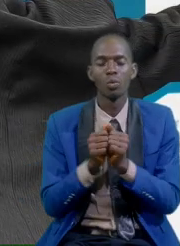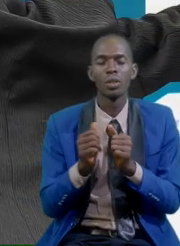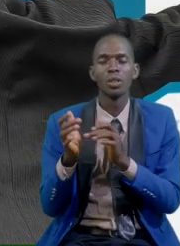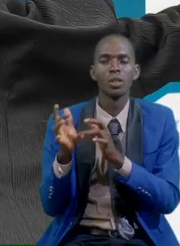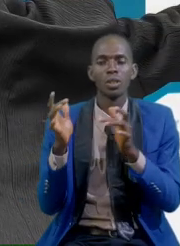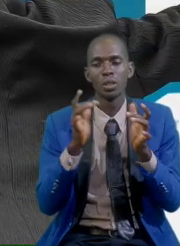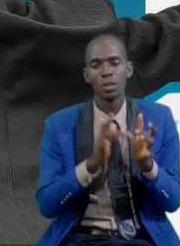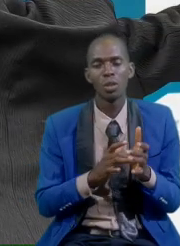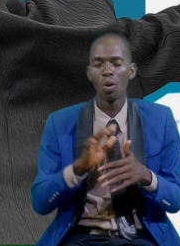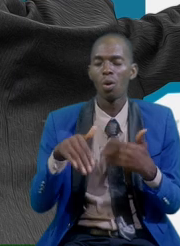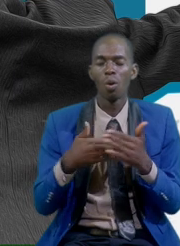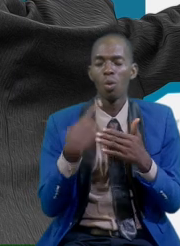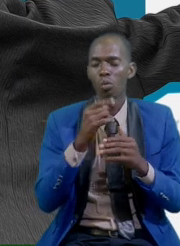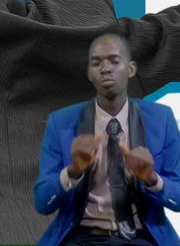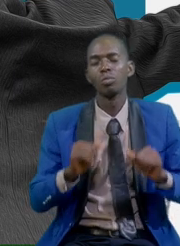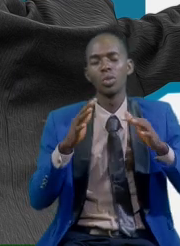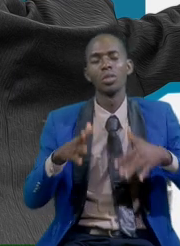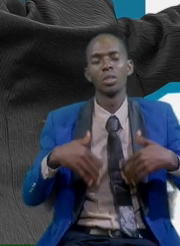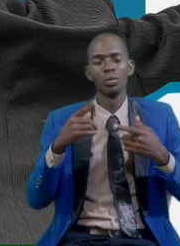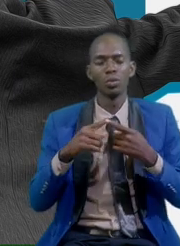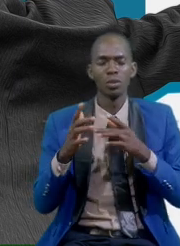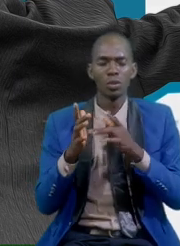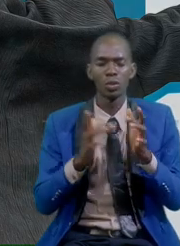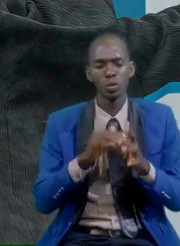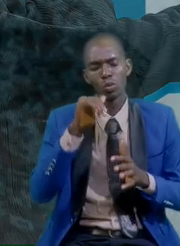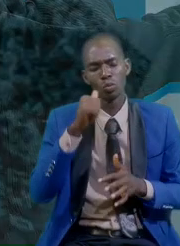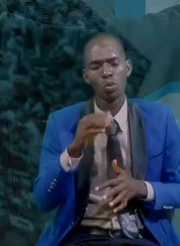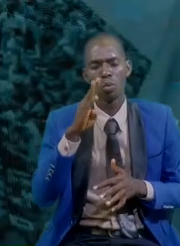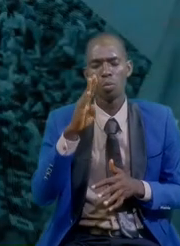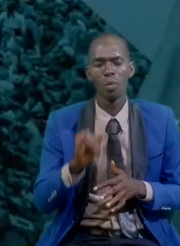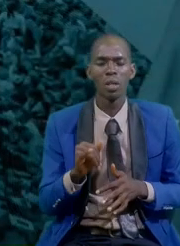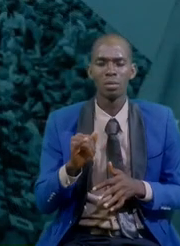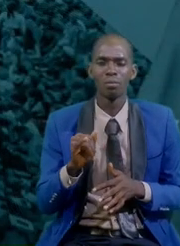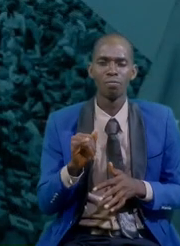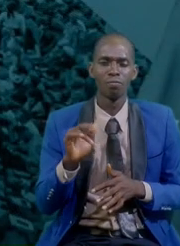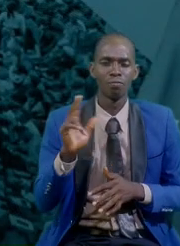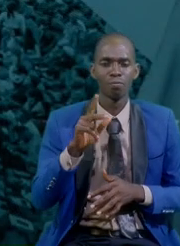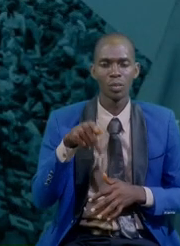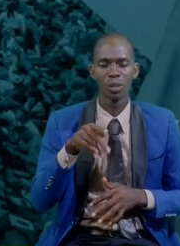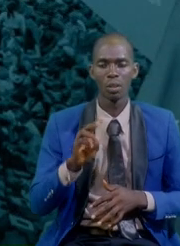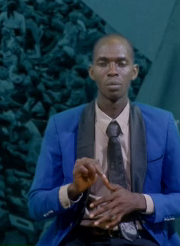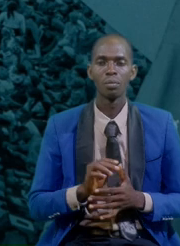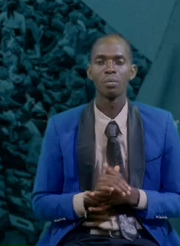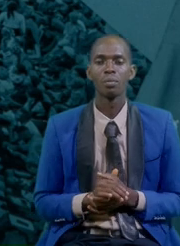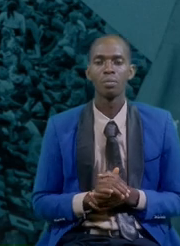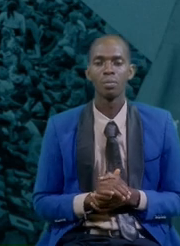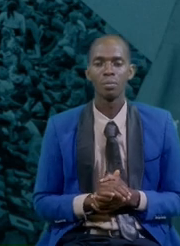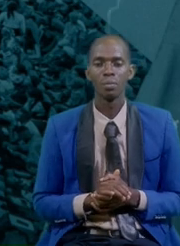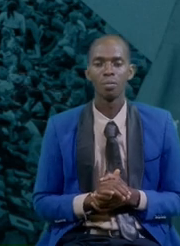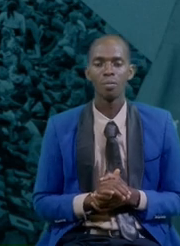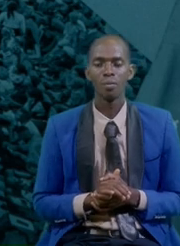Jesus tomorrow by 3 p.m. at the church main auditorium, hall